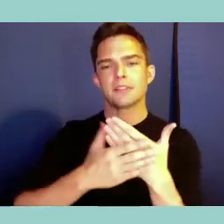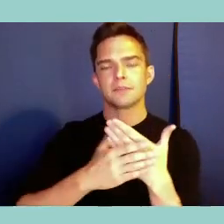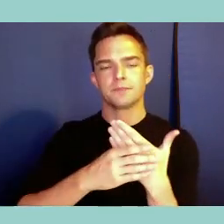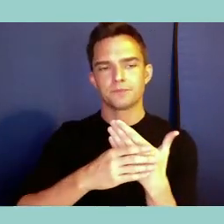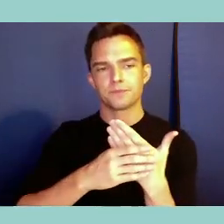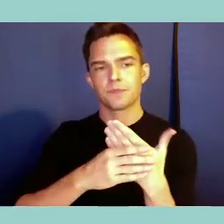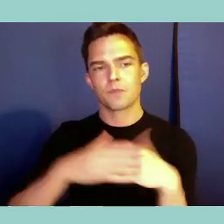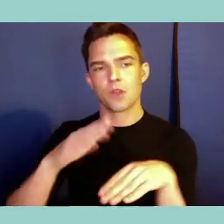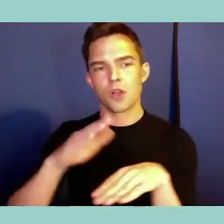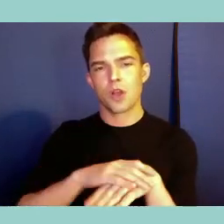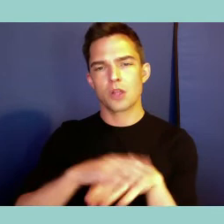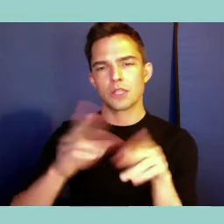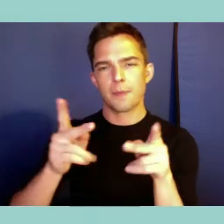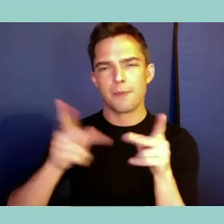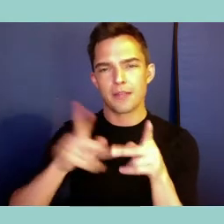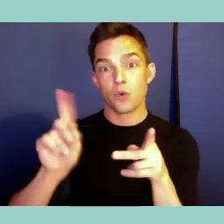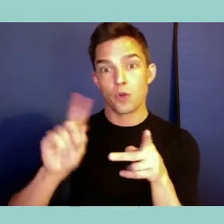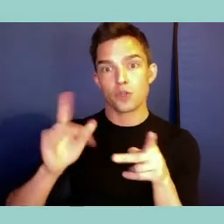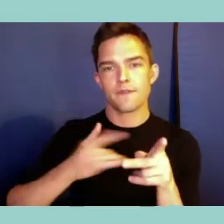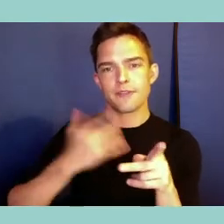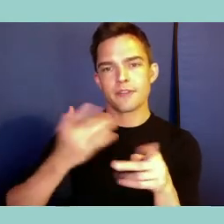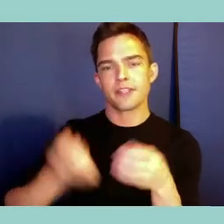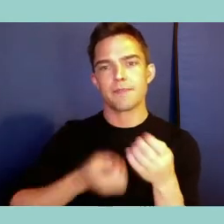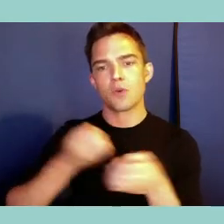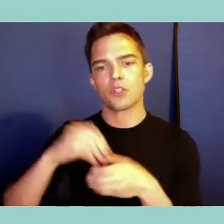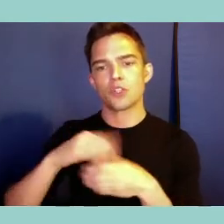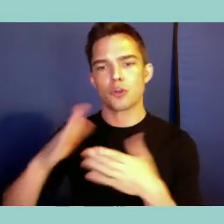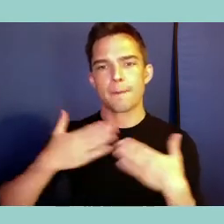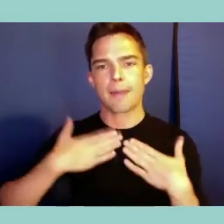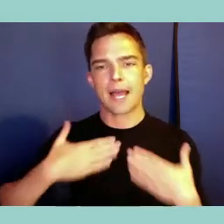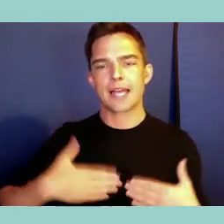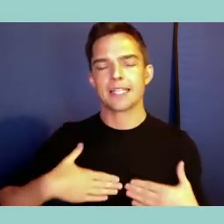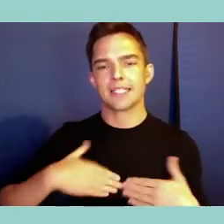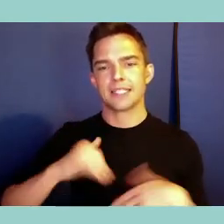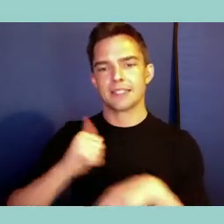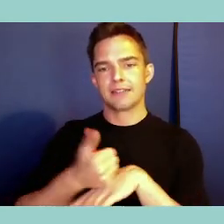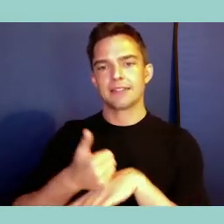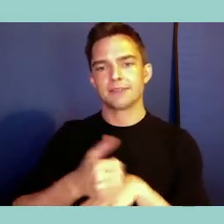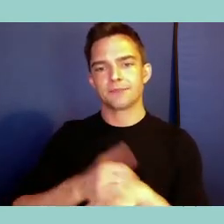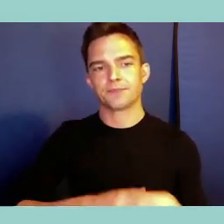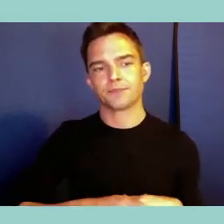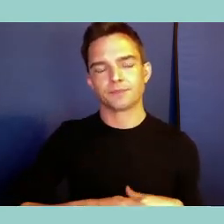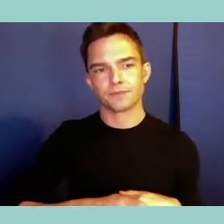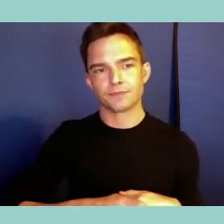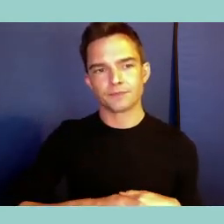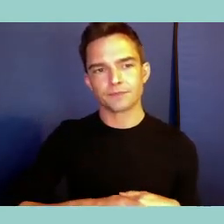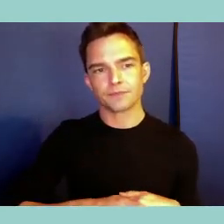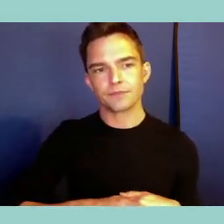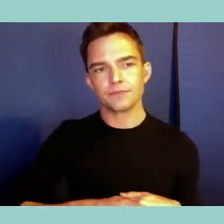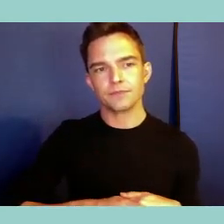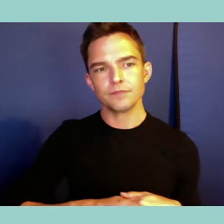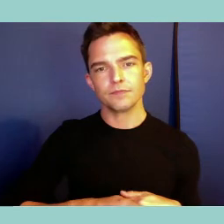Place your hand on the spot where you feel the emotion in your body.